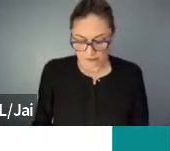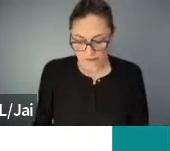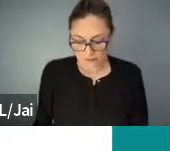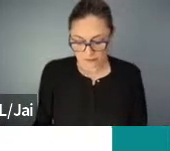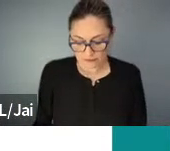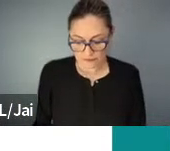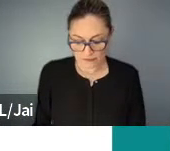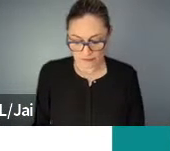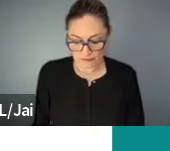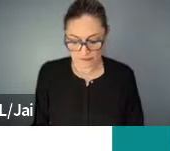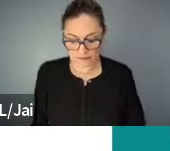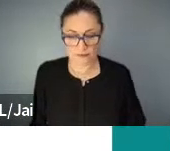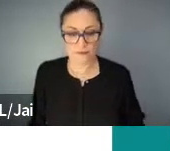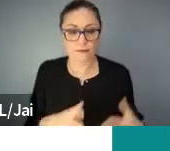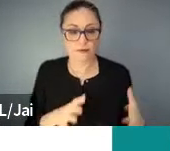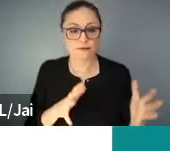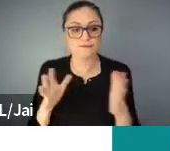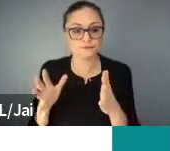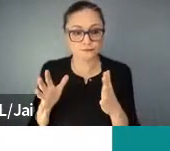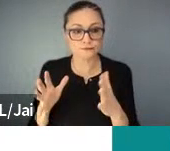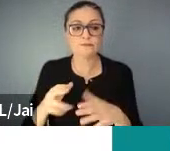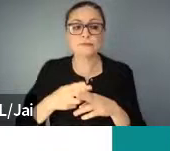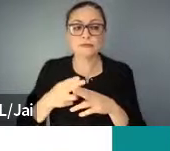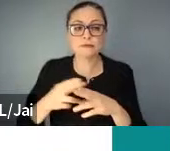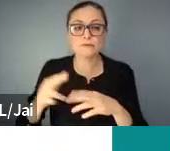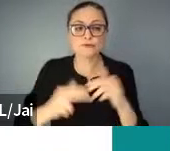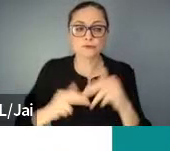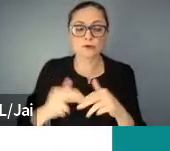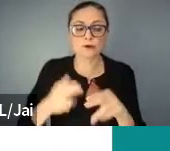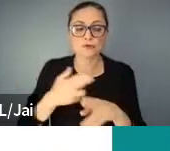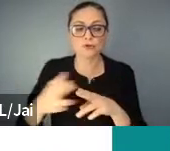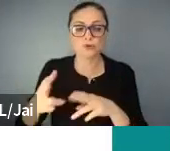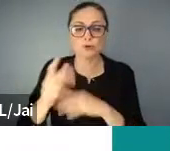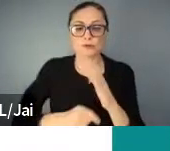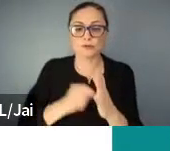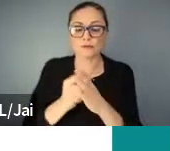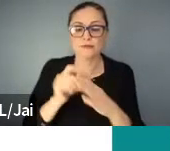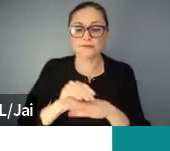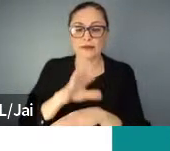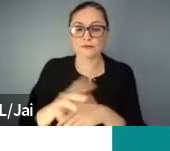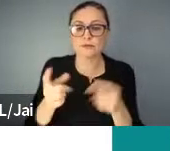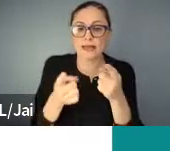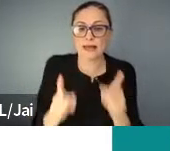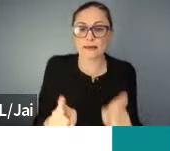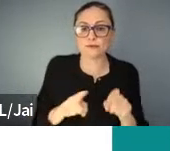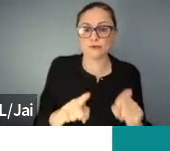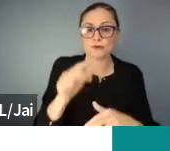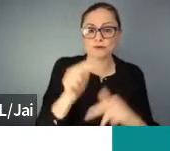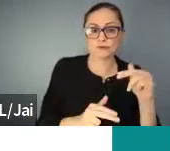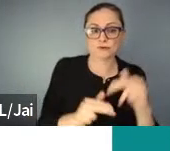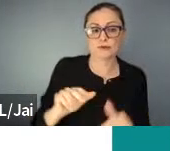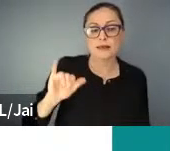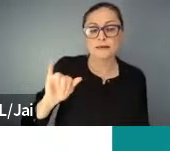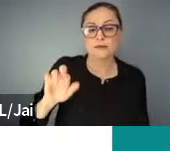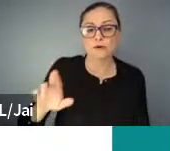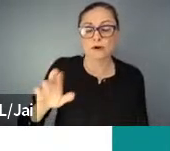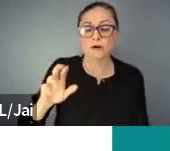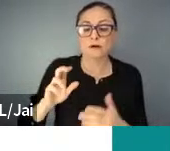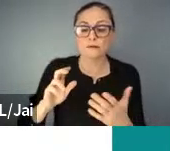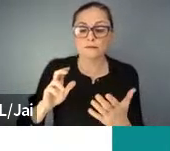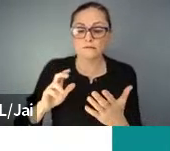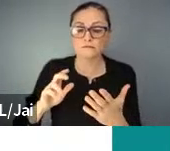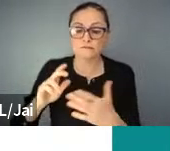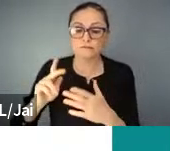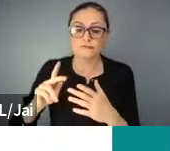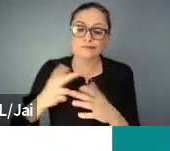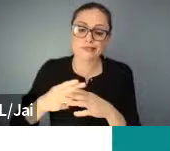Temporary construction impacts are short-term effects that would occur during construction. For the IBR program, temporary construction impacts